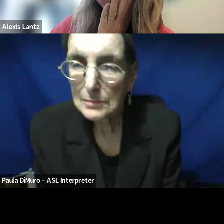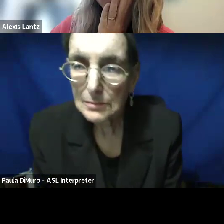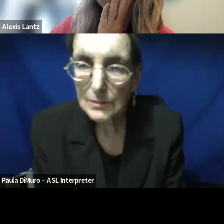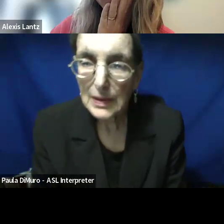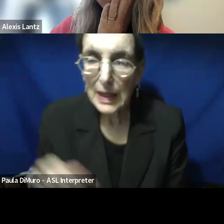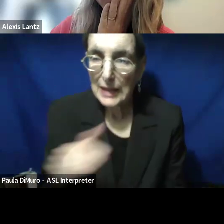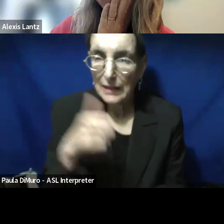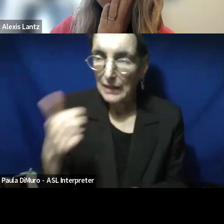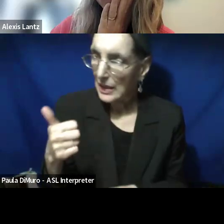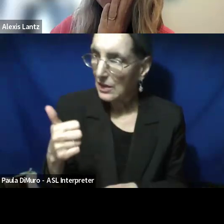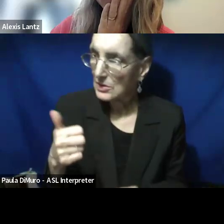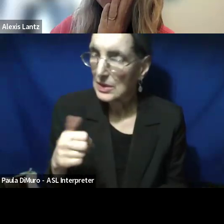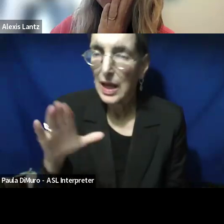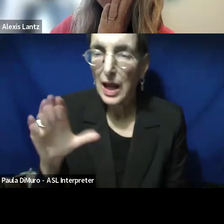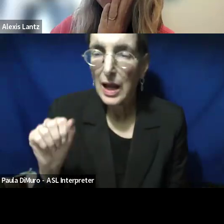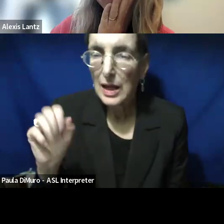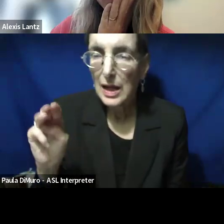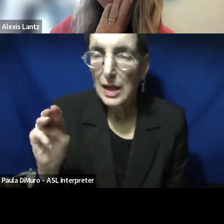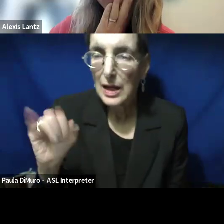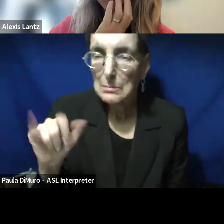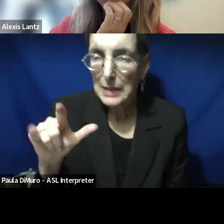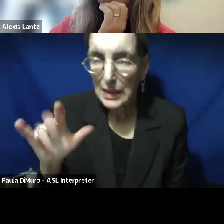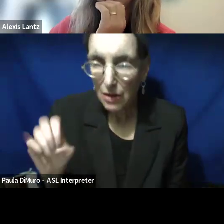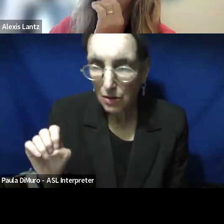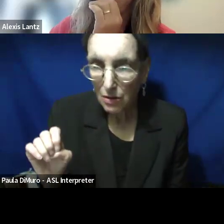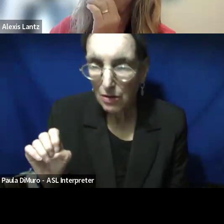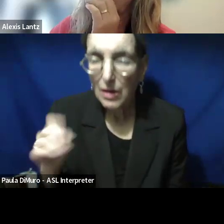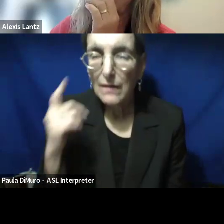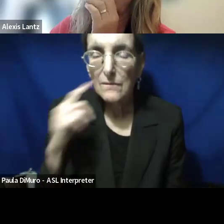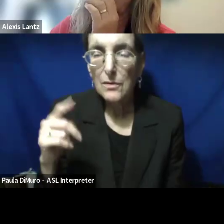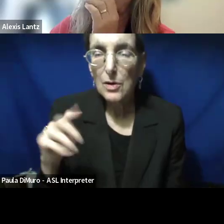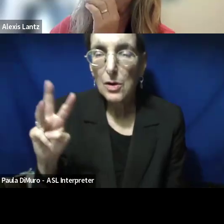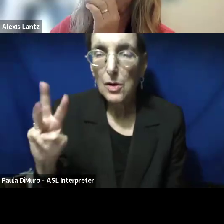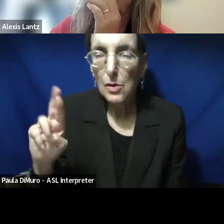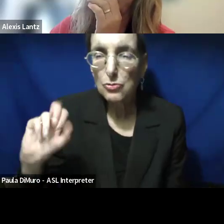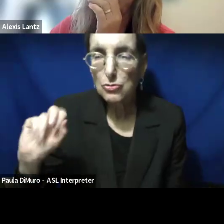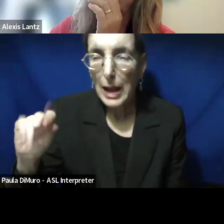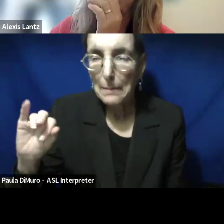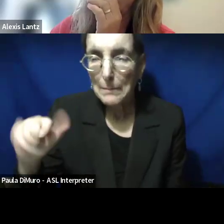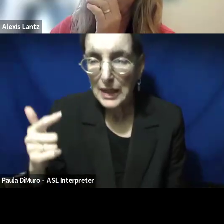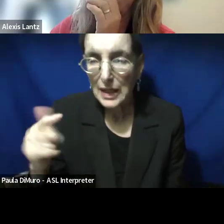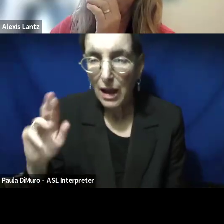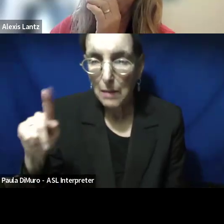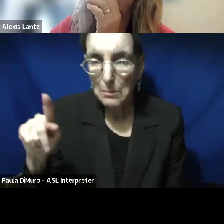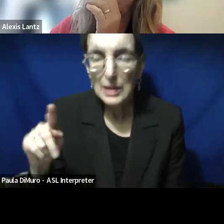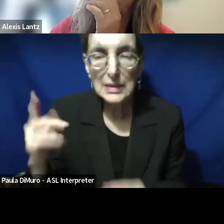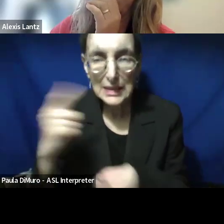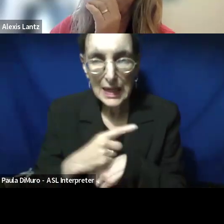Anything else, Camille, for wrapping up today's meeting you wanted to share?